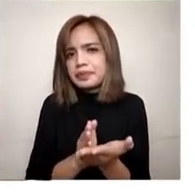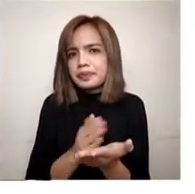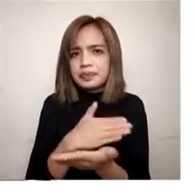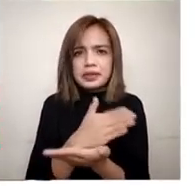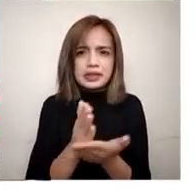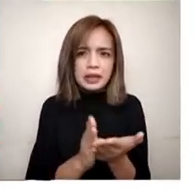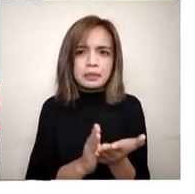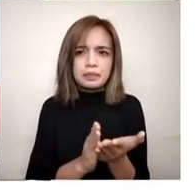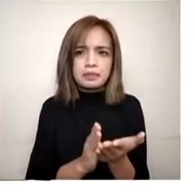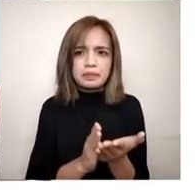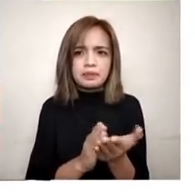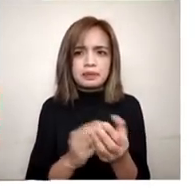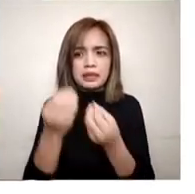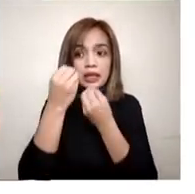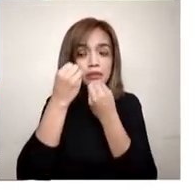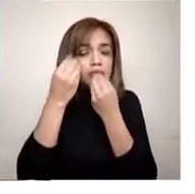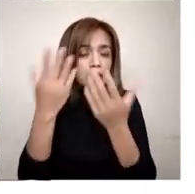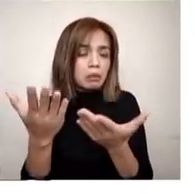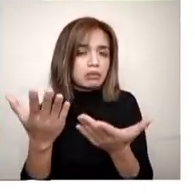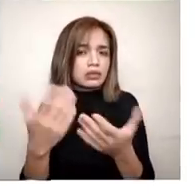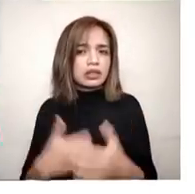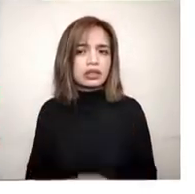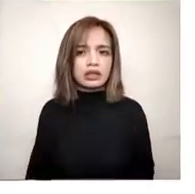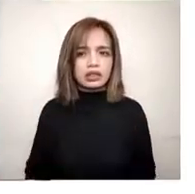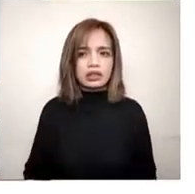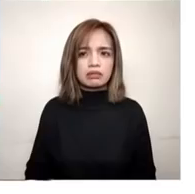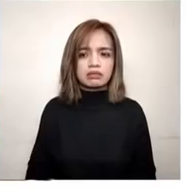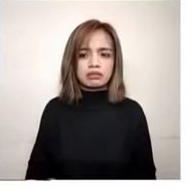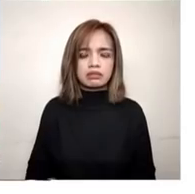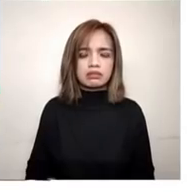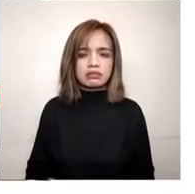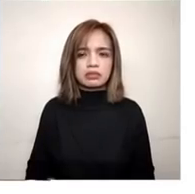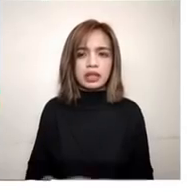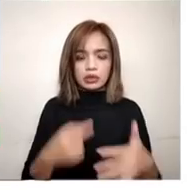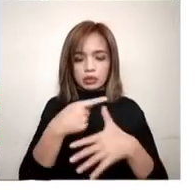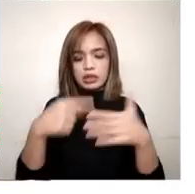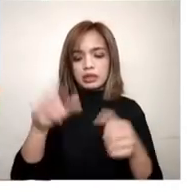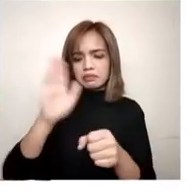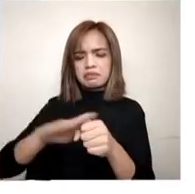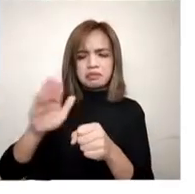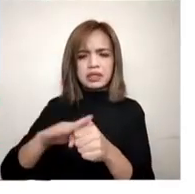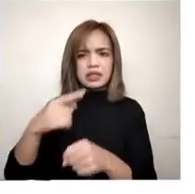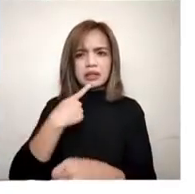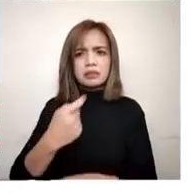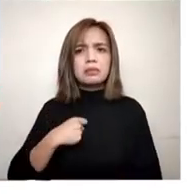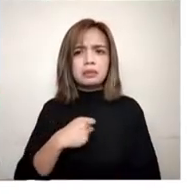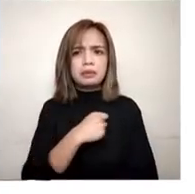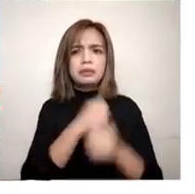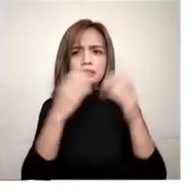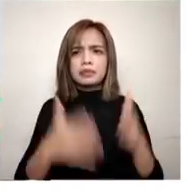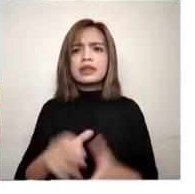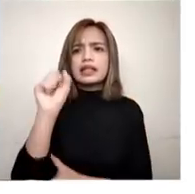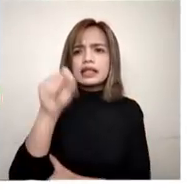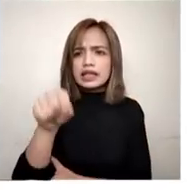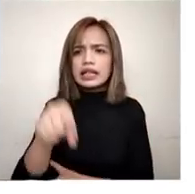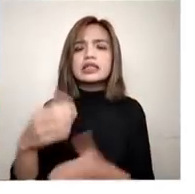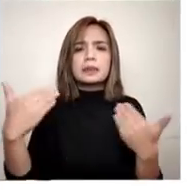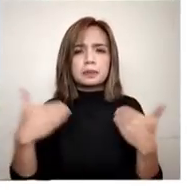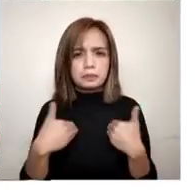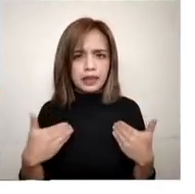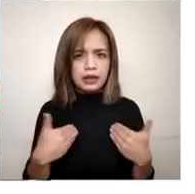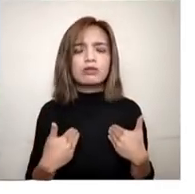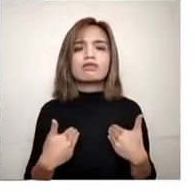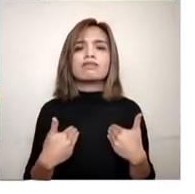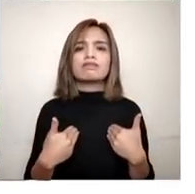out even so that are enough for the senators to say there are crimes that have been committed and